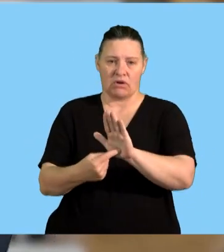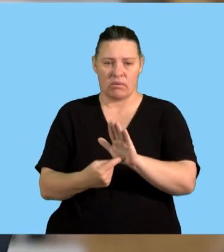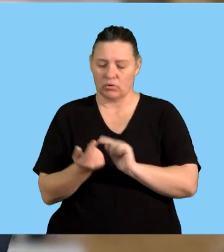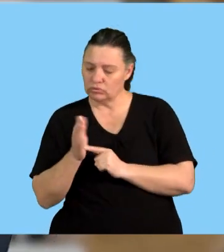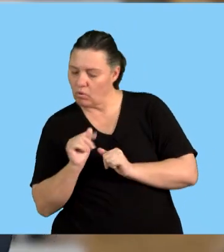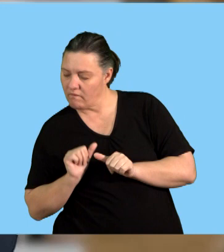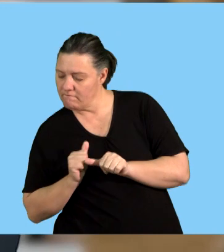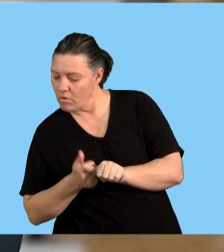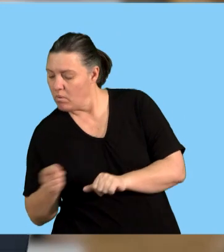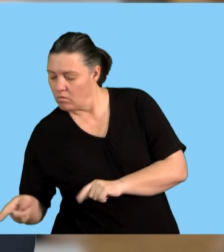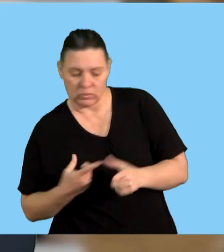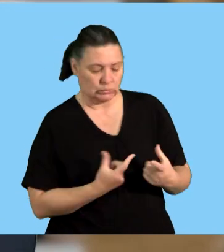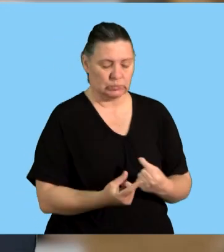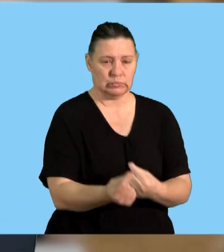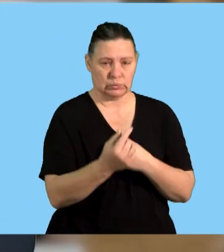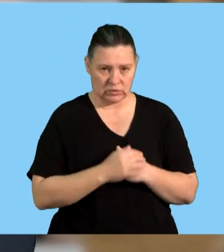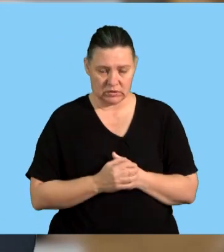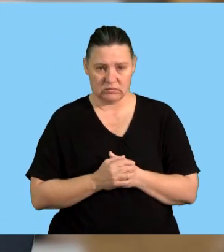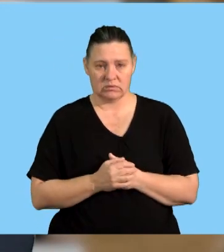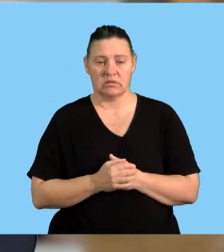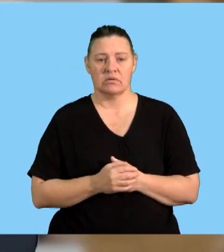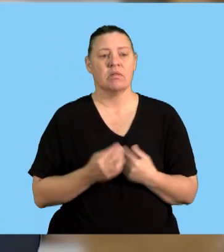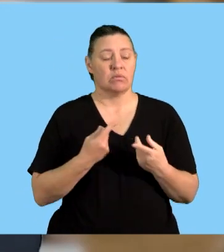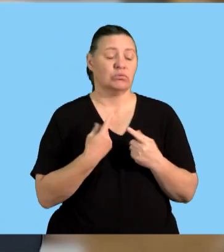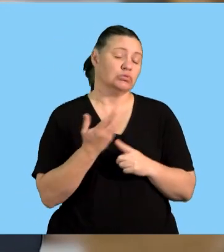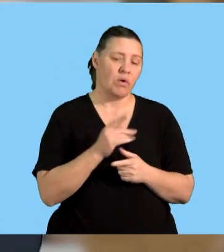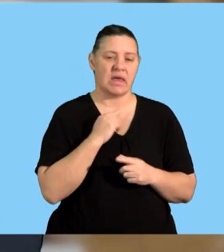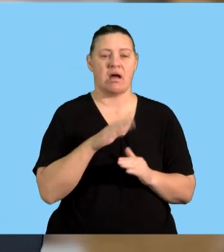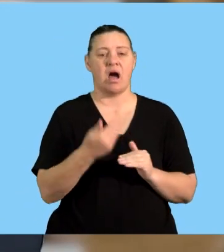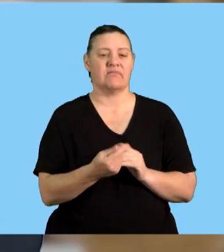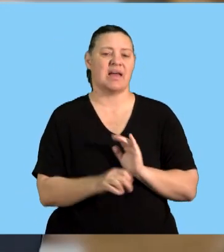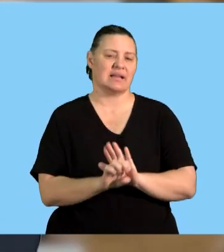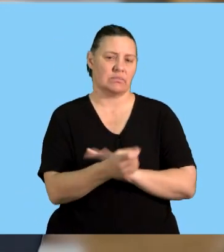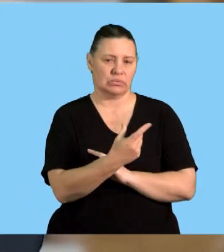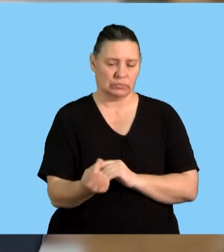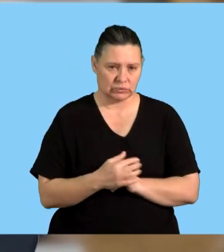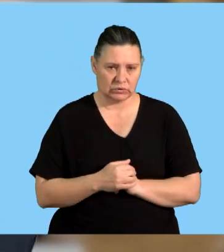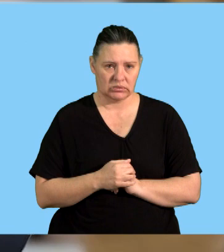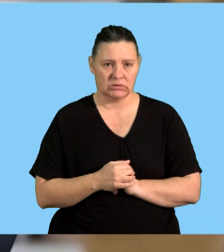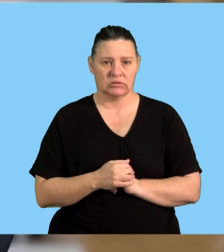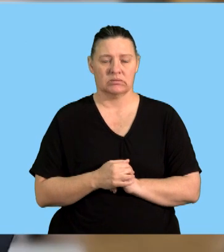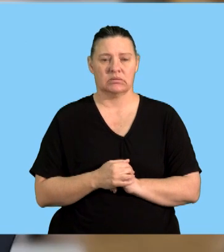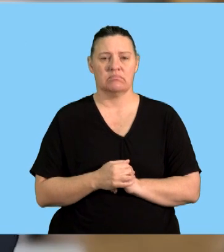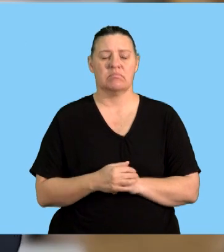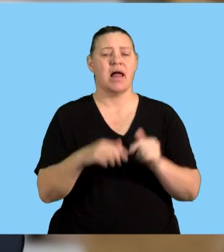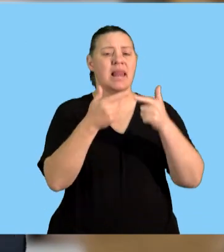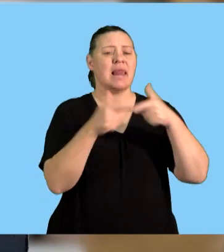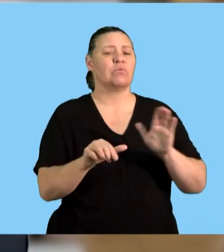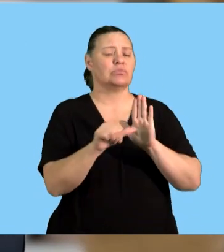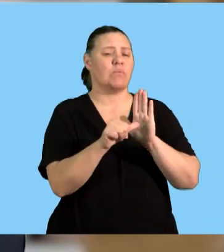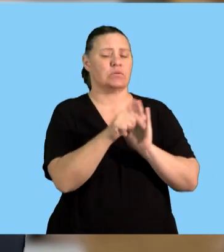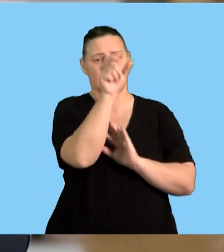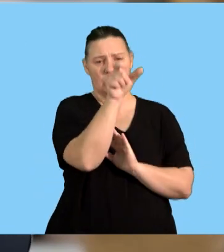So we'll be looking at some explanation, and thereafter we'll do some examples. So let's look at important